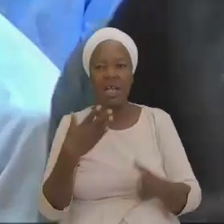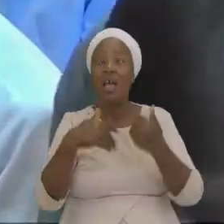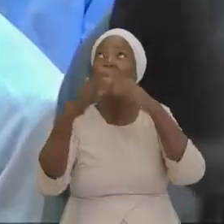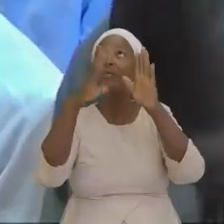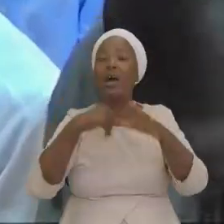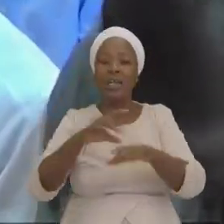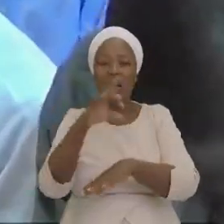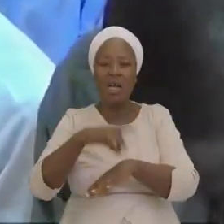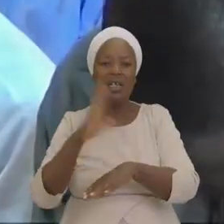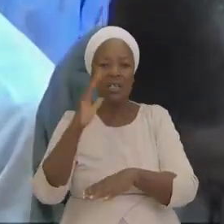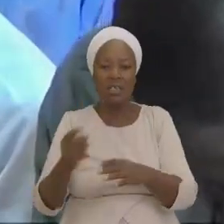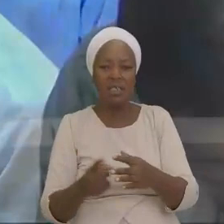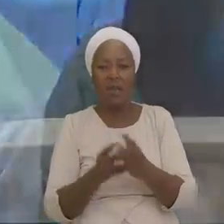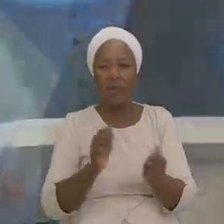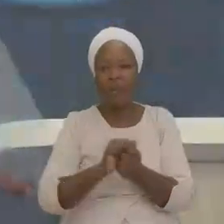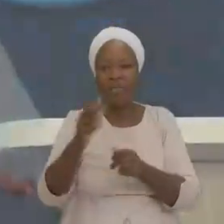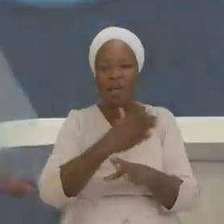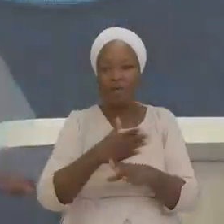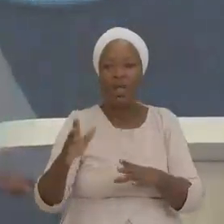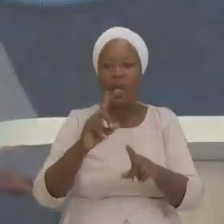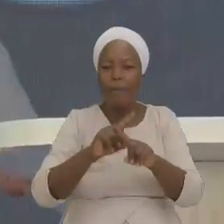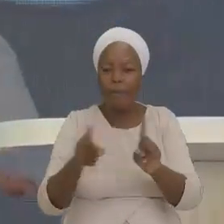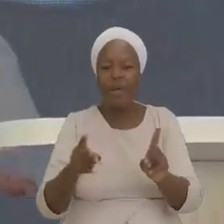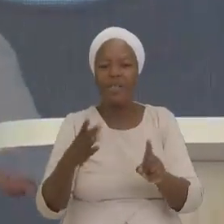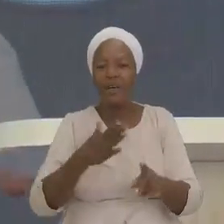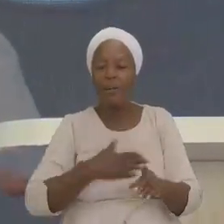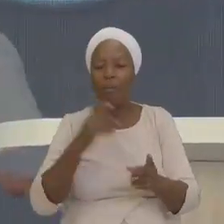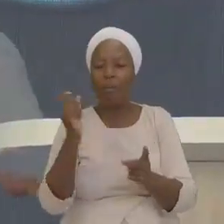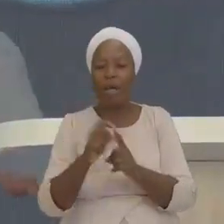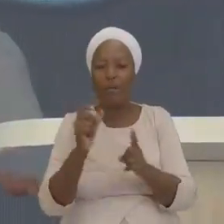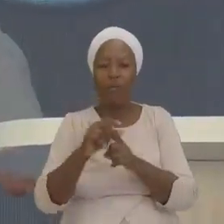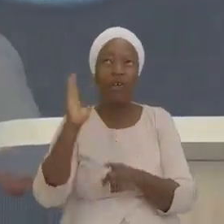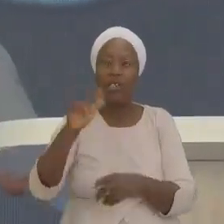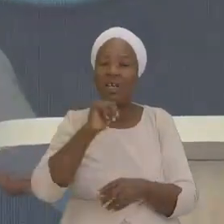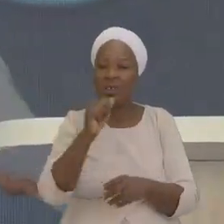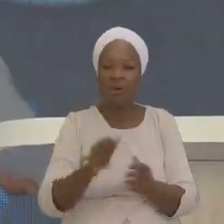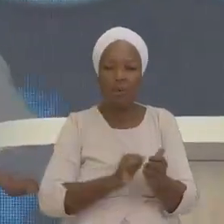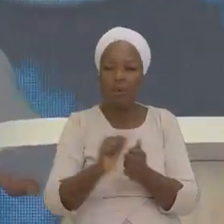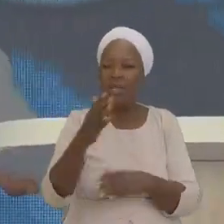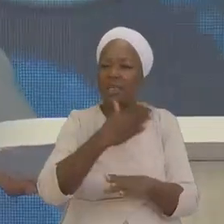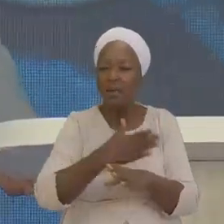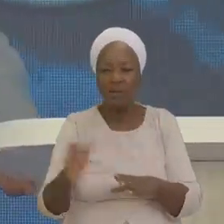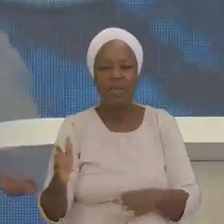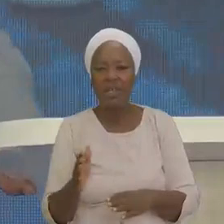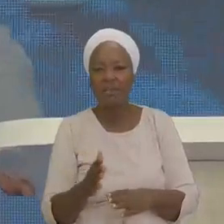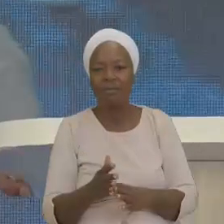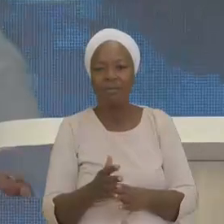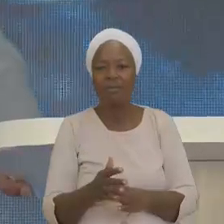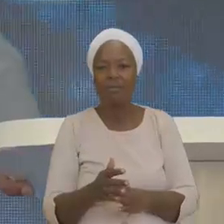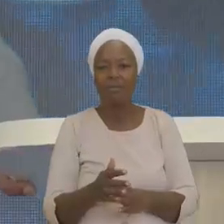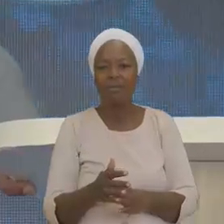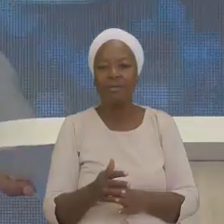earth shall vanish, shall pass away, but my words shall not pass away.